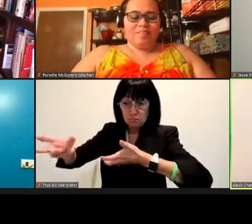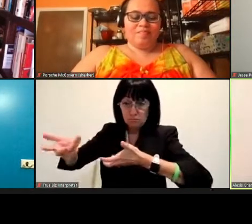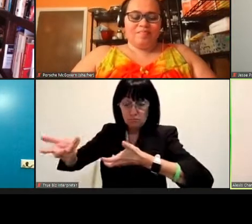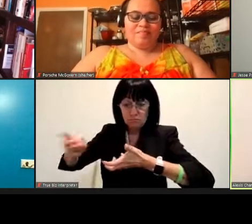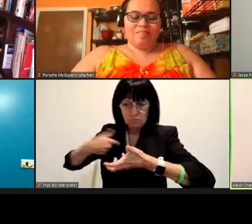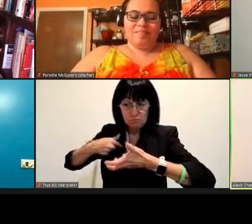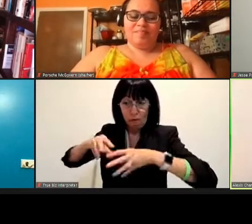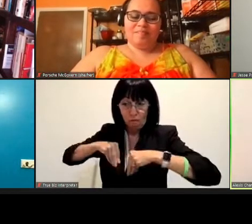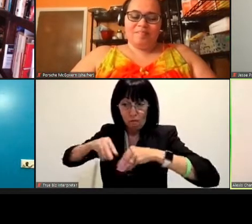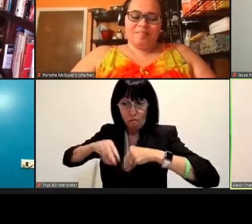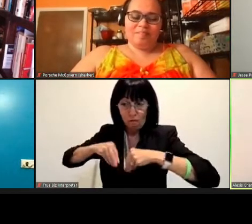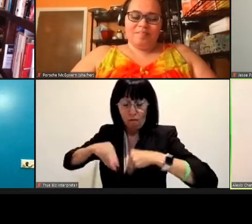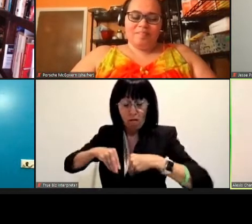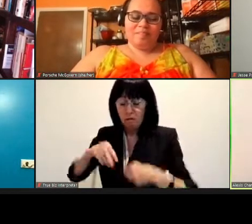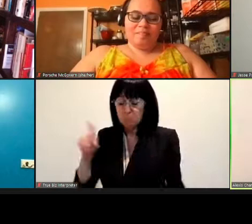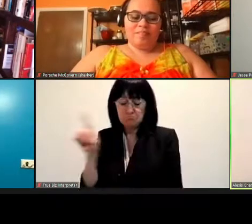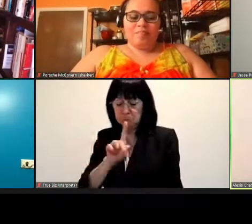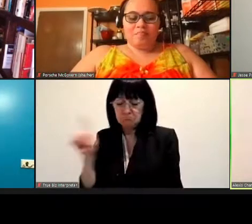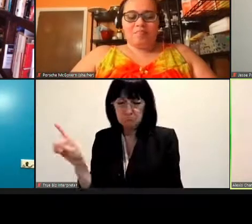lot of rooms less stressful for me.